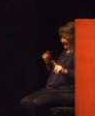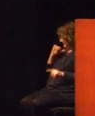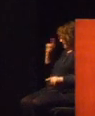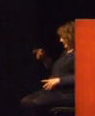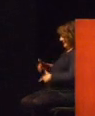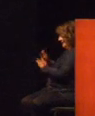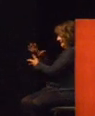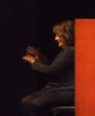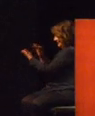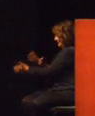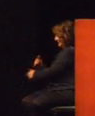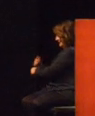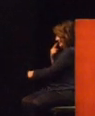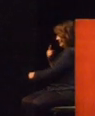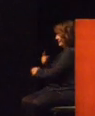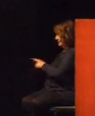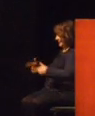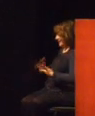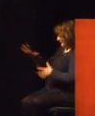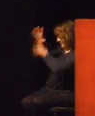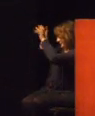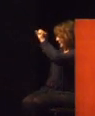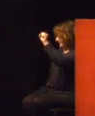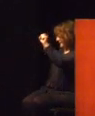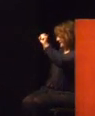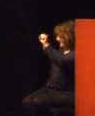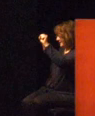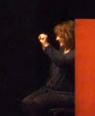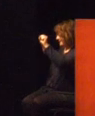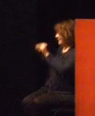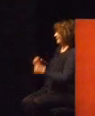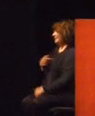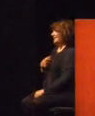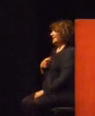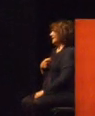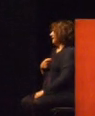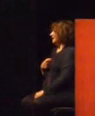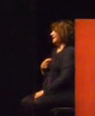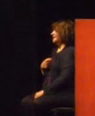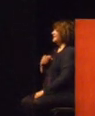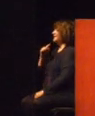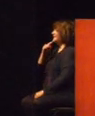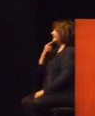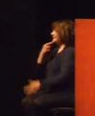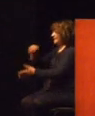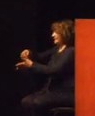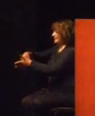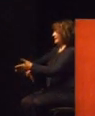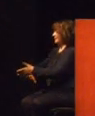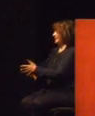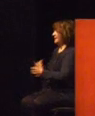your students last year, but in the life of your president. And I deeply, deeply appreciate